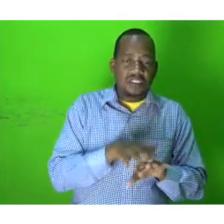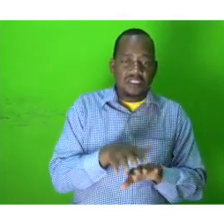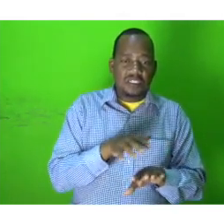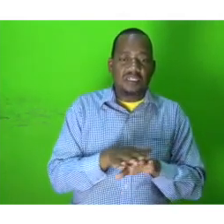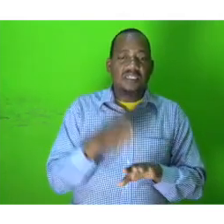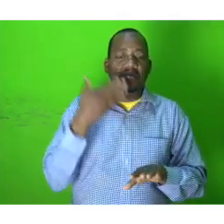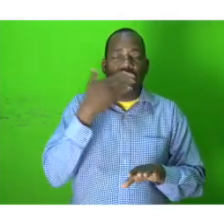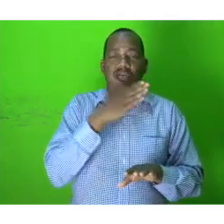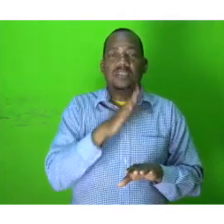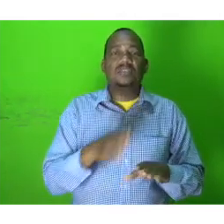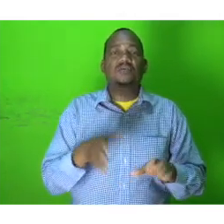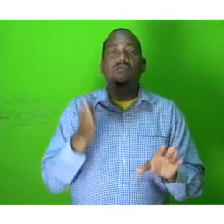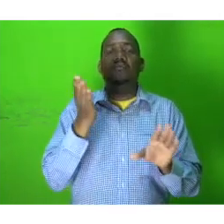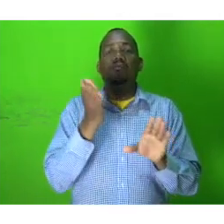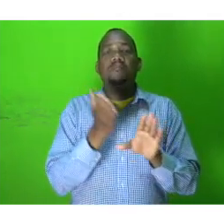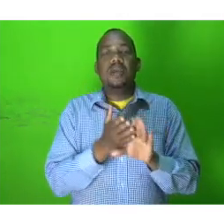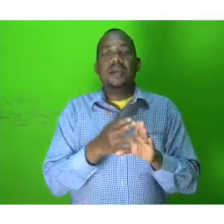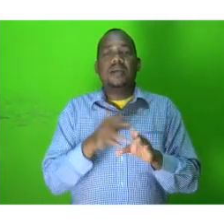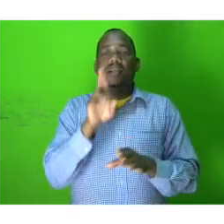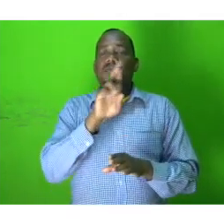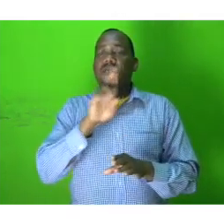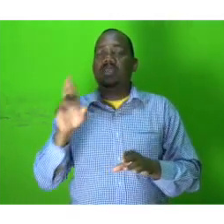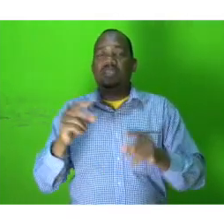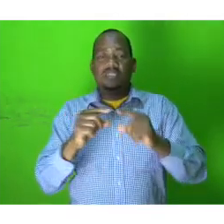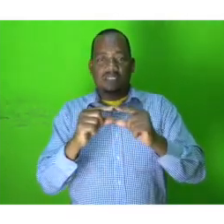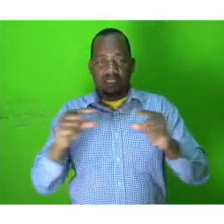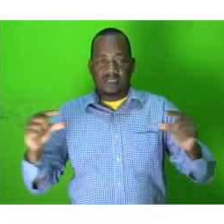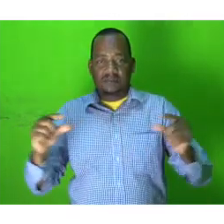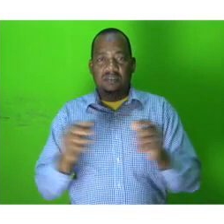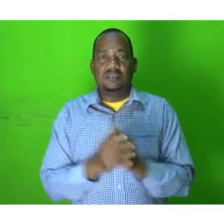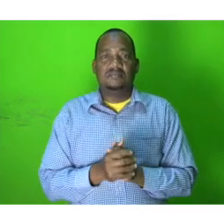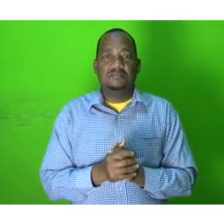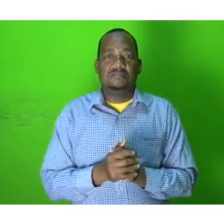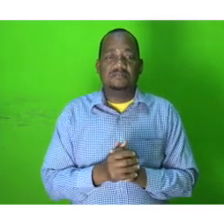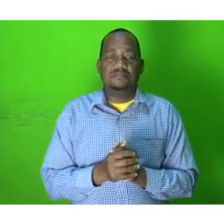importance of bank reconciliation statement?